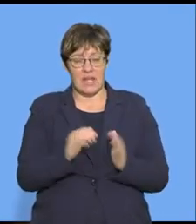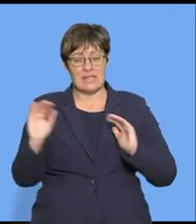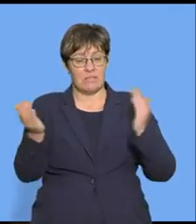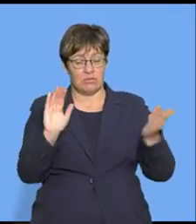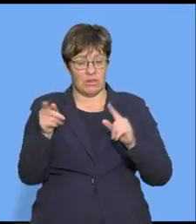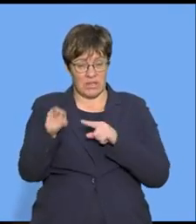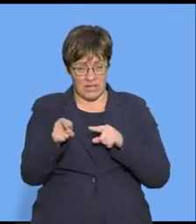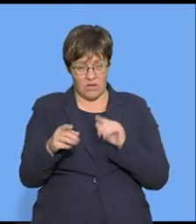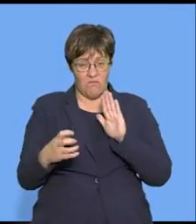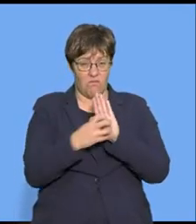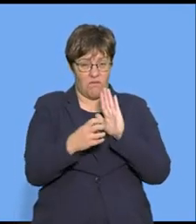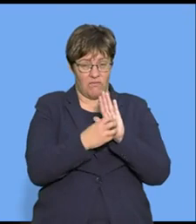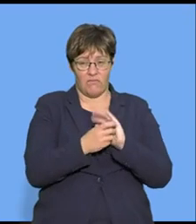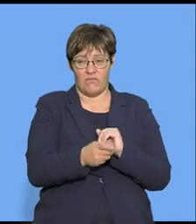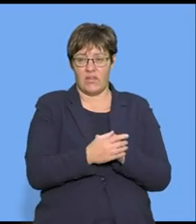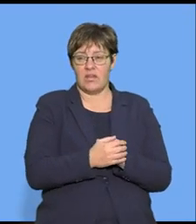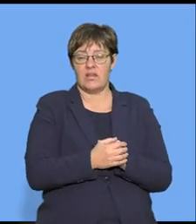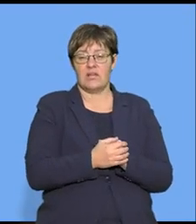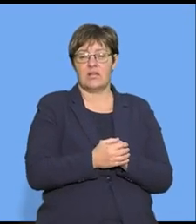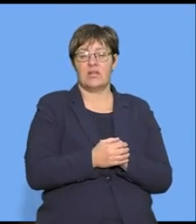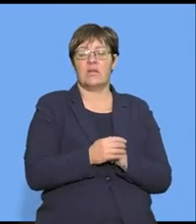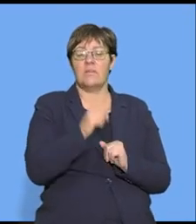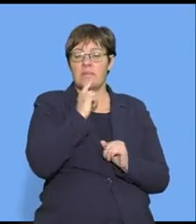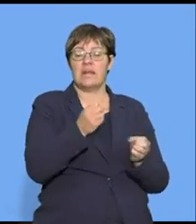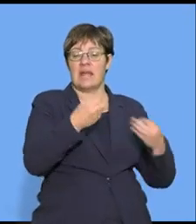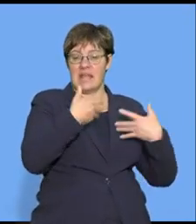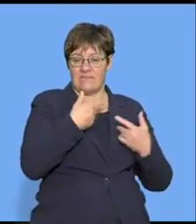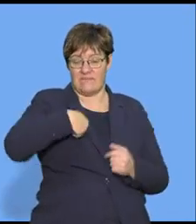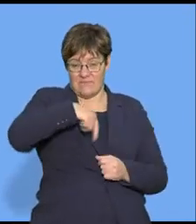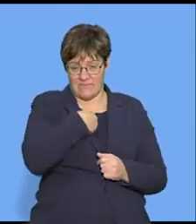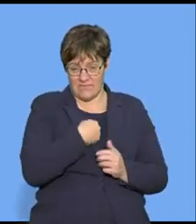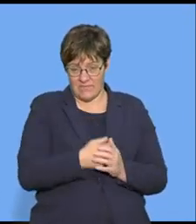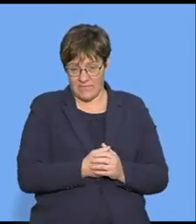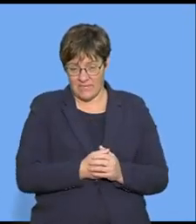is normally going to be given to us as